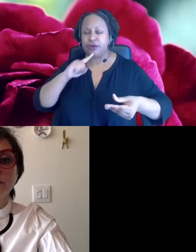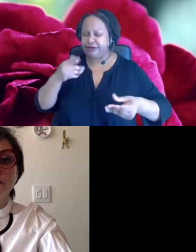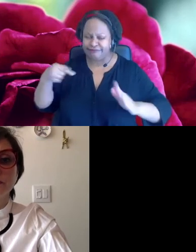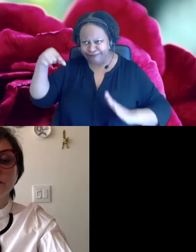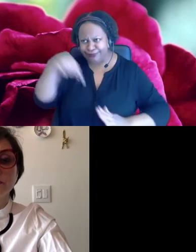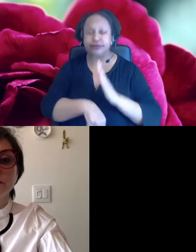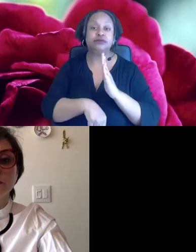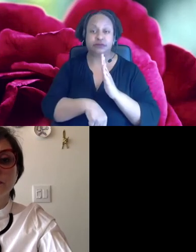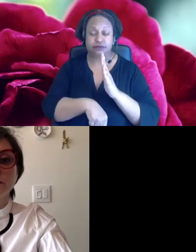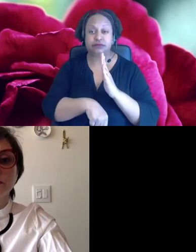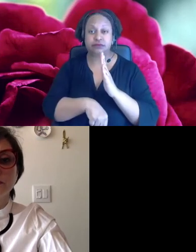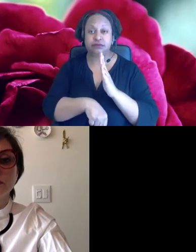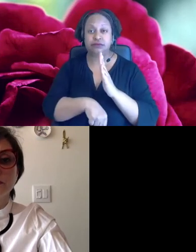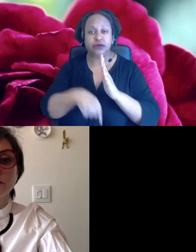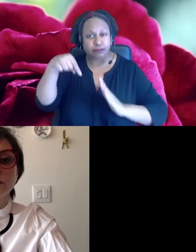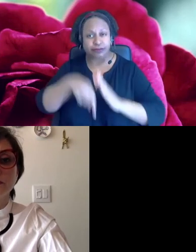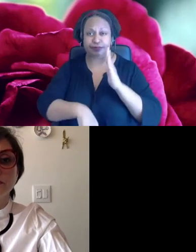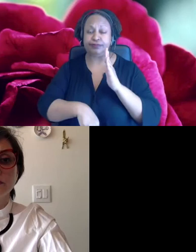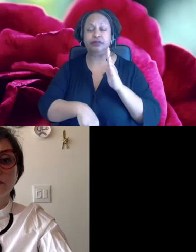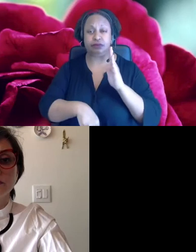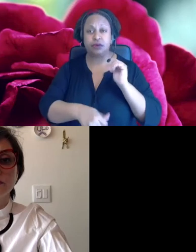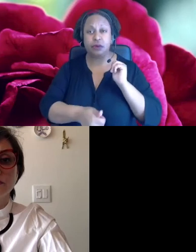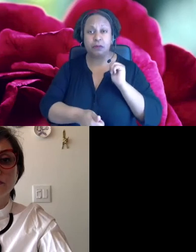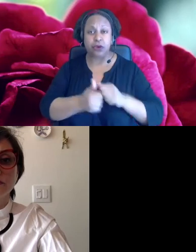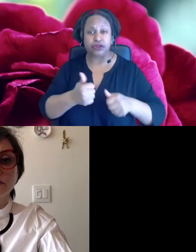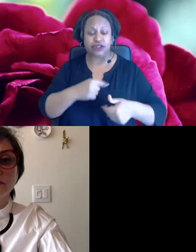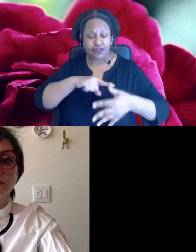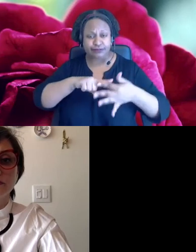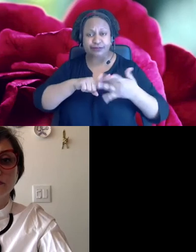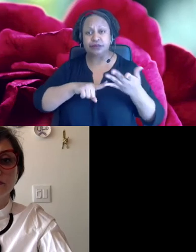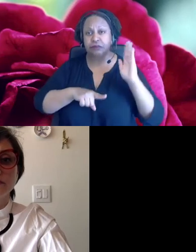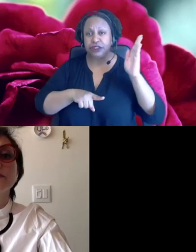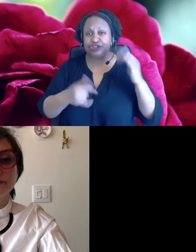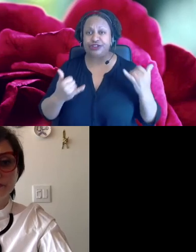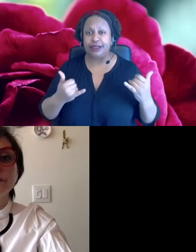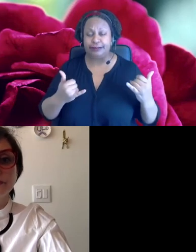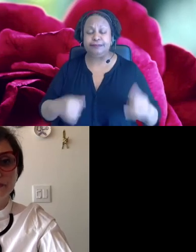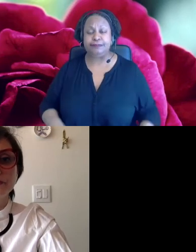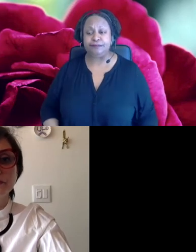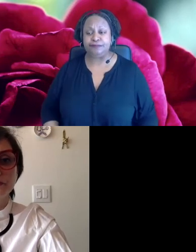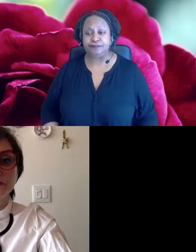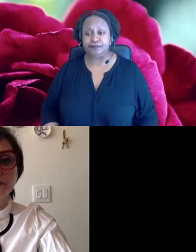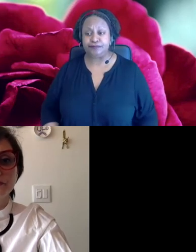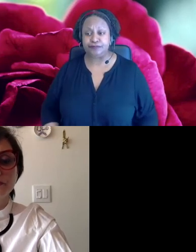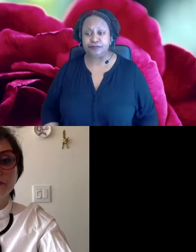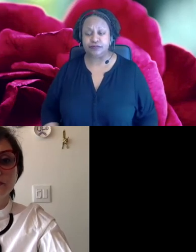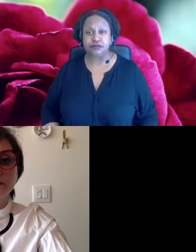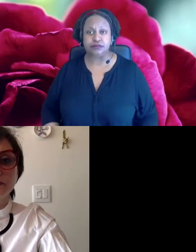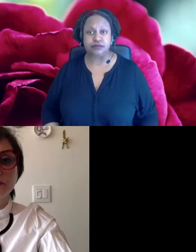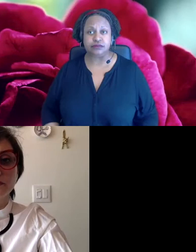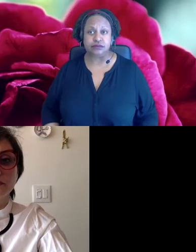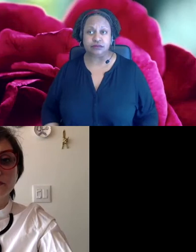off most of the items in this presentation. And